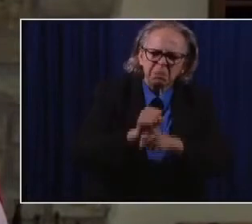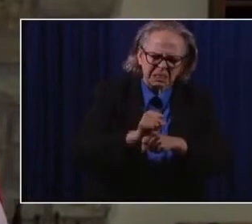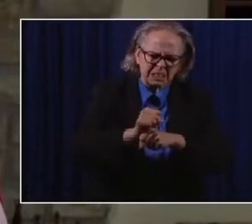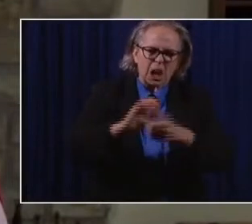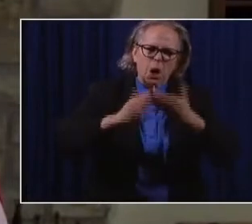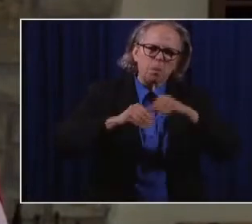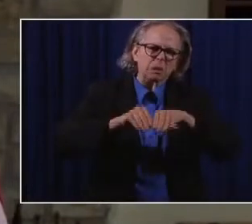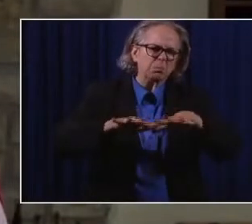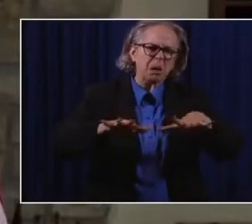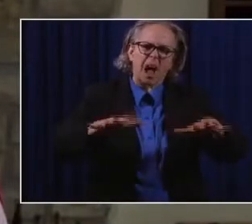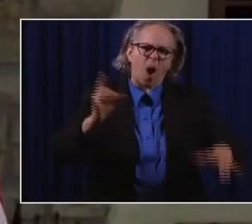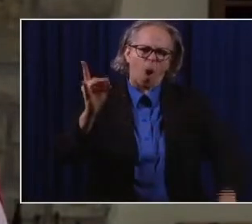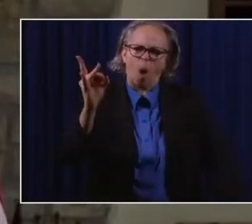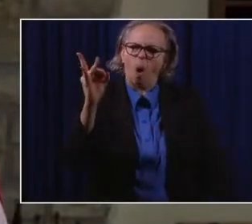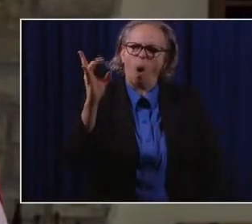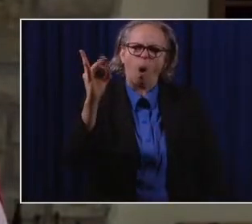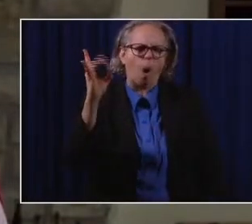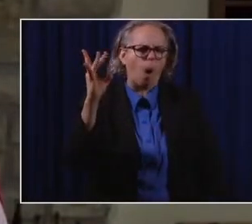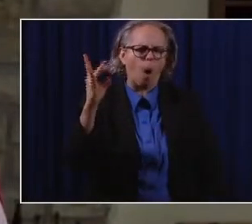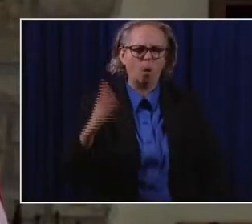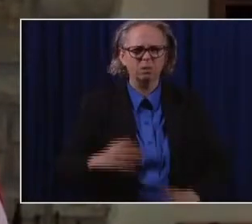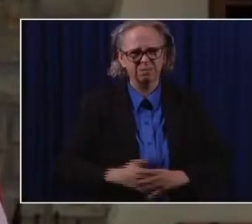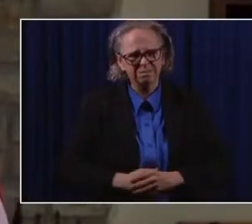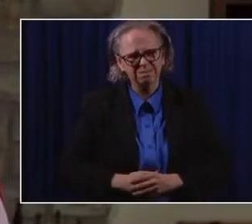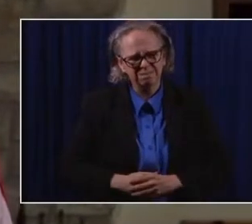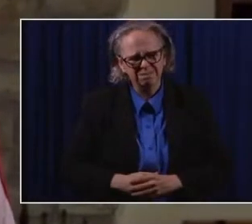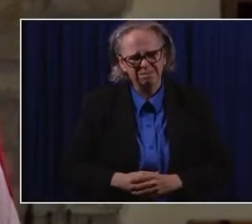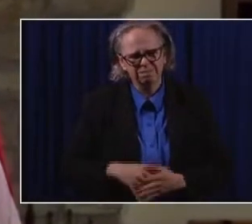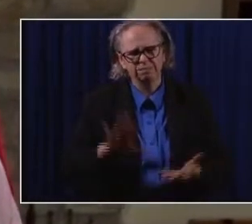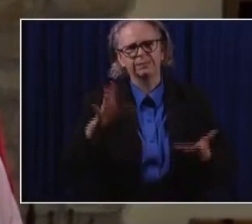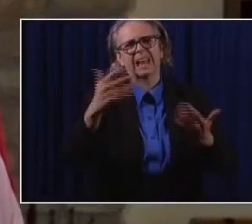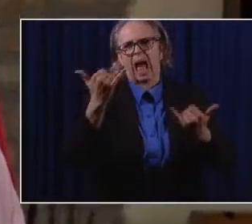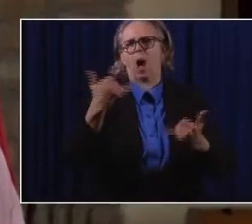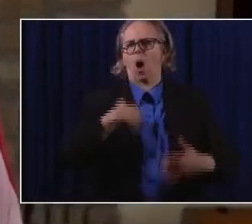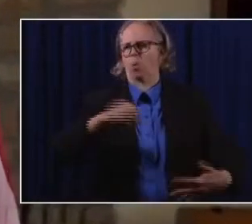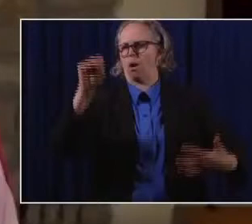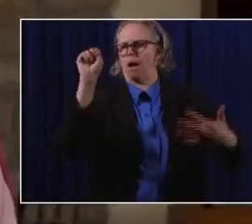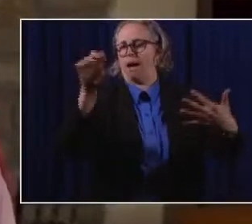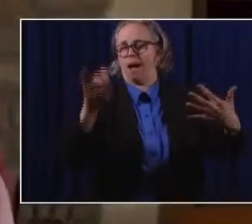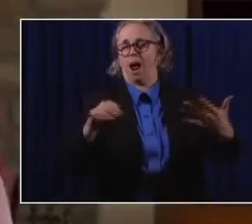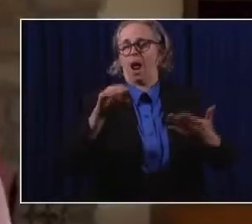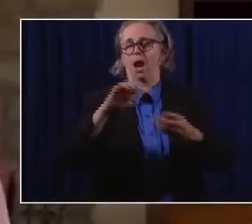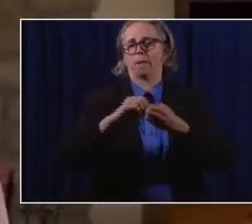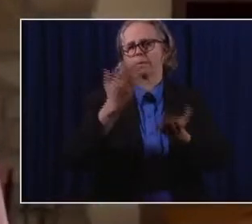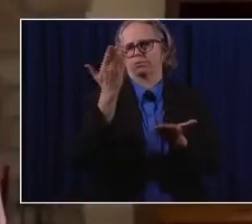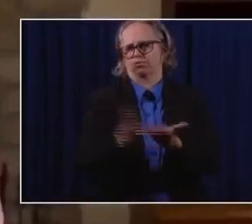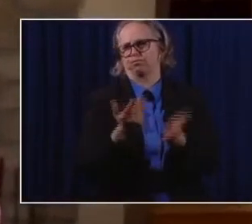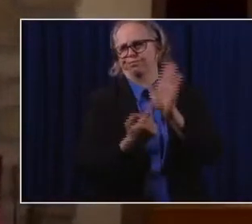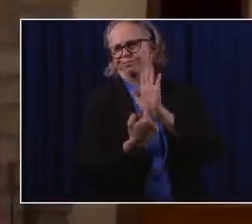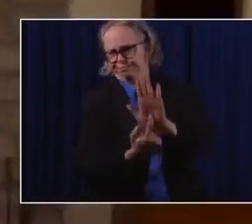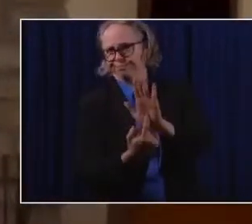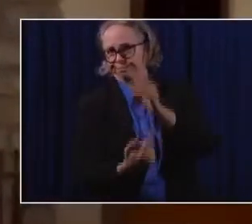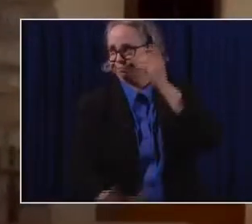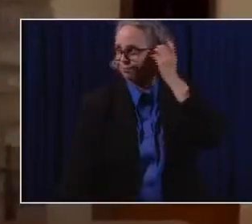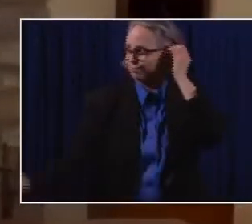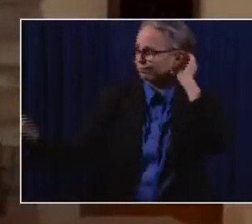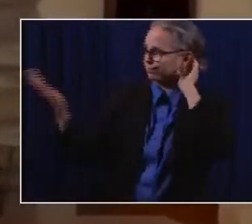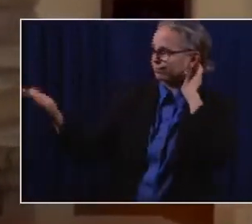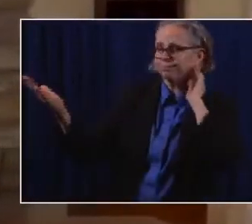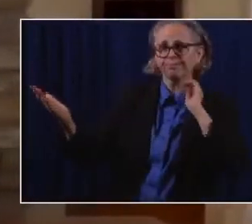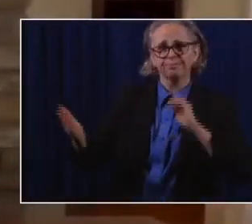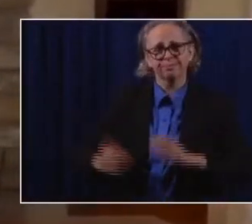Eric, let's take a look at these numbers and bring everyone up to date on exactly where we are